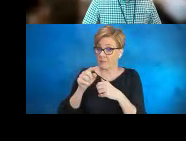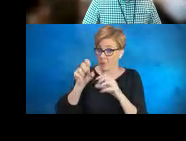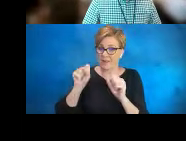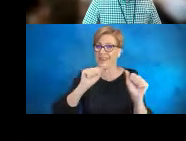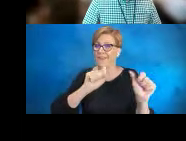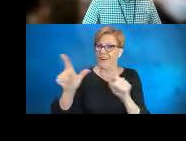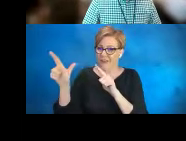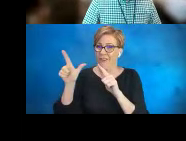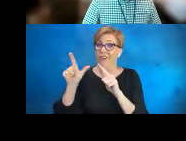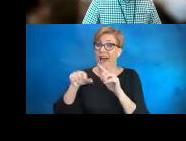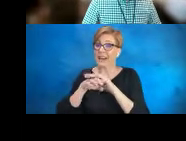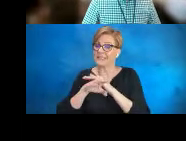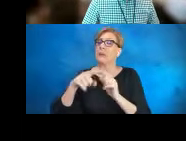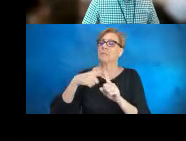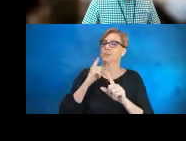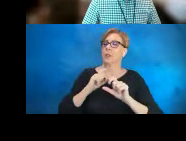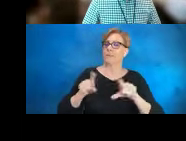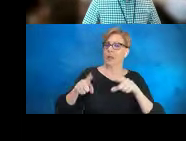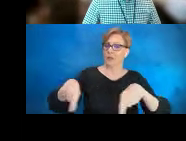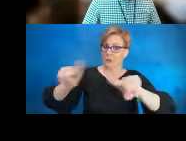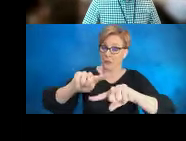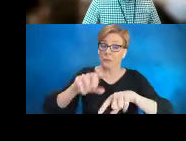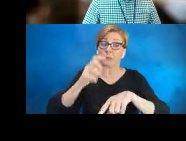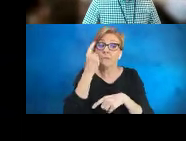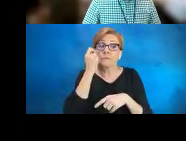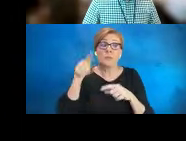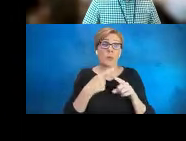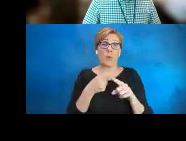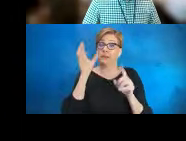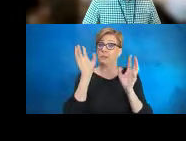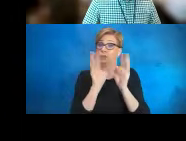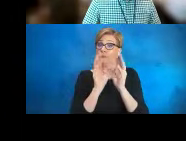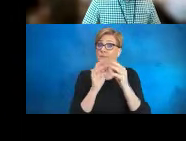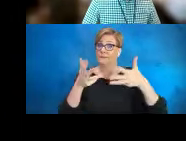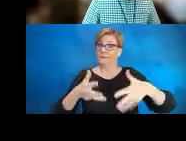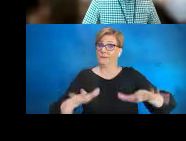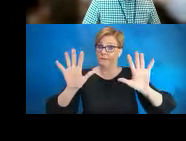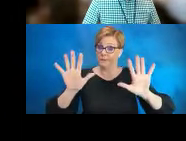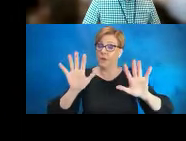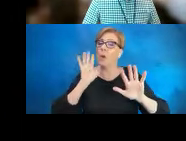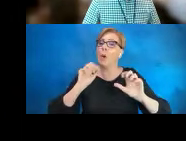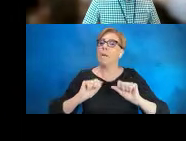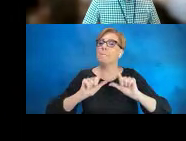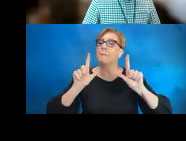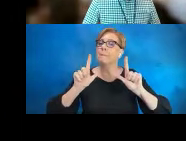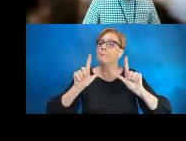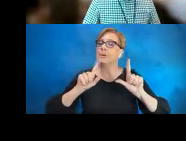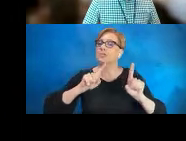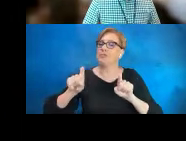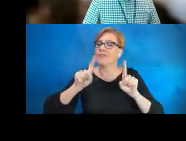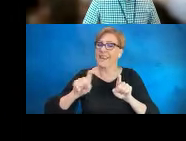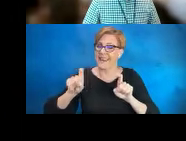in our post-webinar survey that's going to pop up on your screen at the end of the closing of the